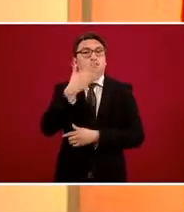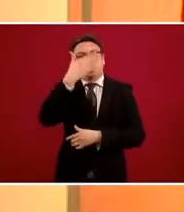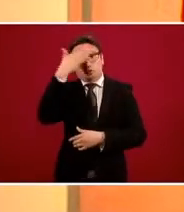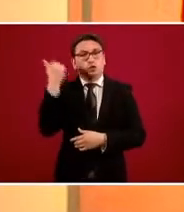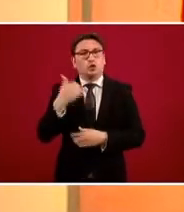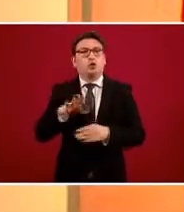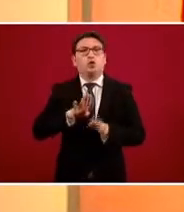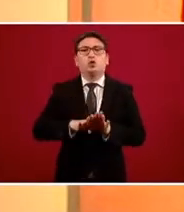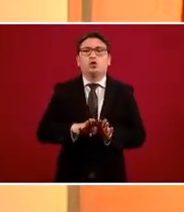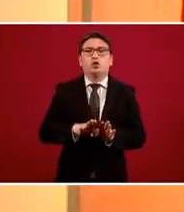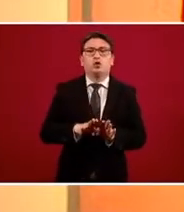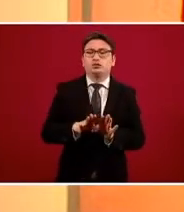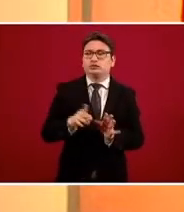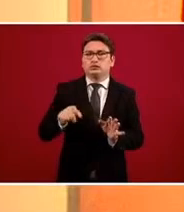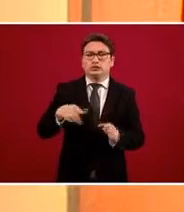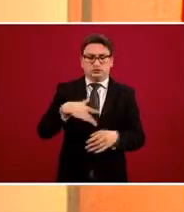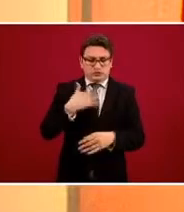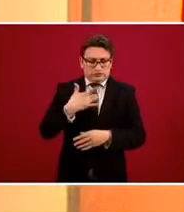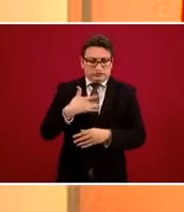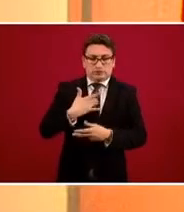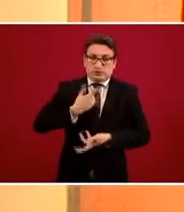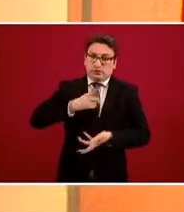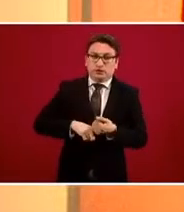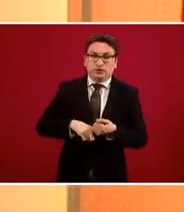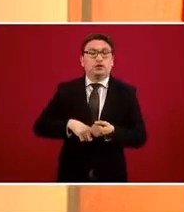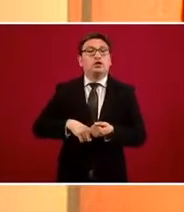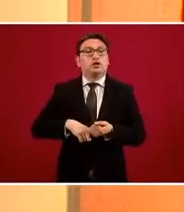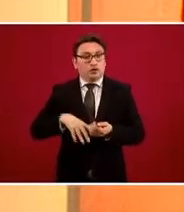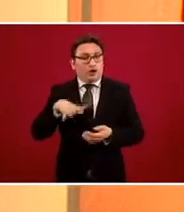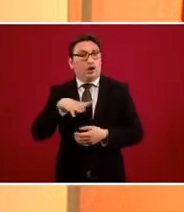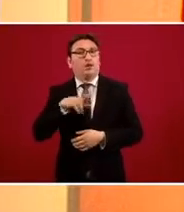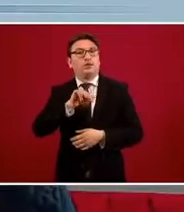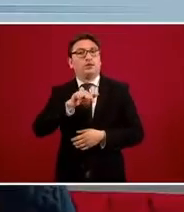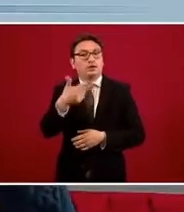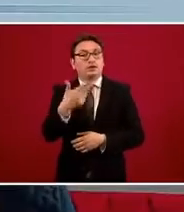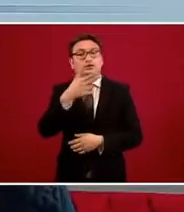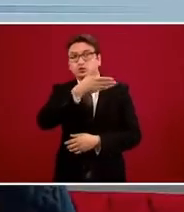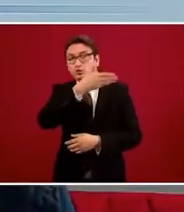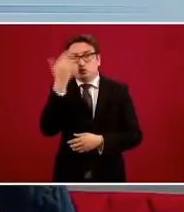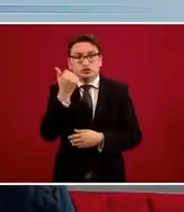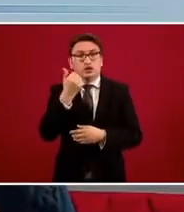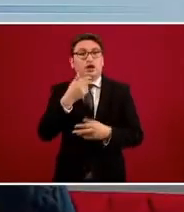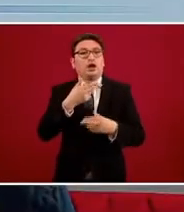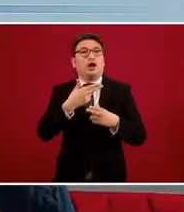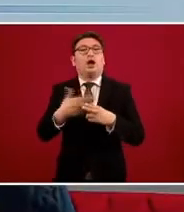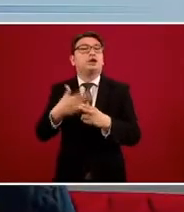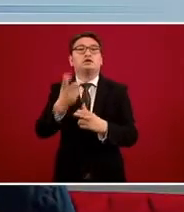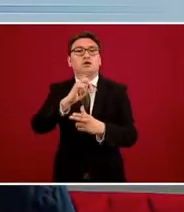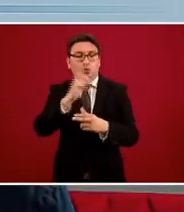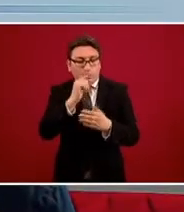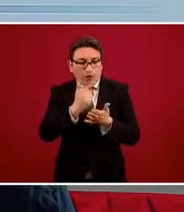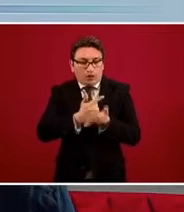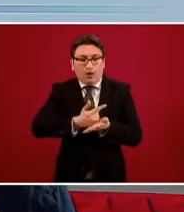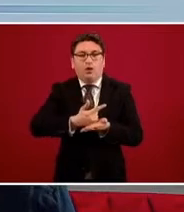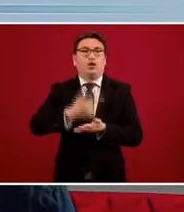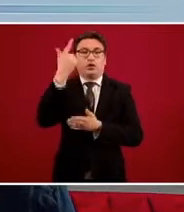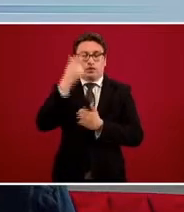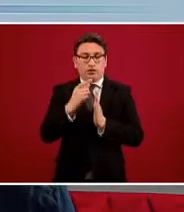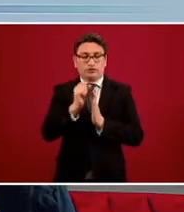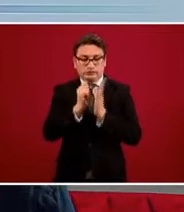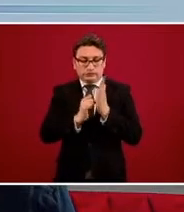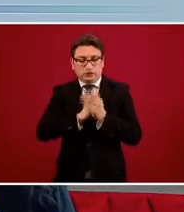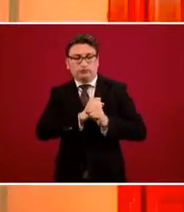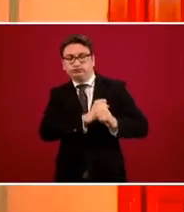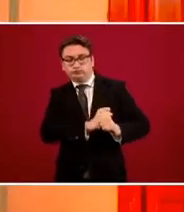a lot of people who live with HIV in Mexico, they are unaware of it on all the